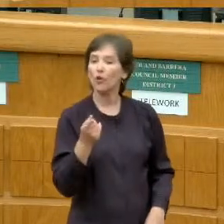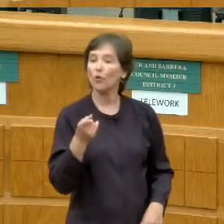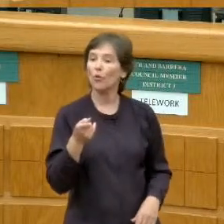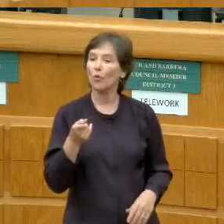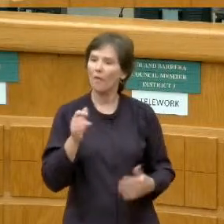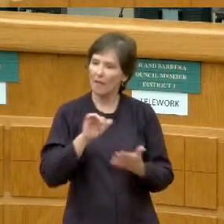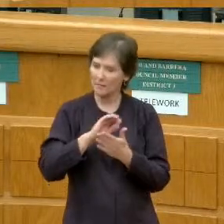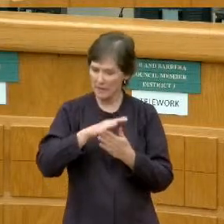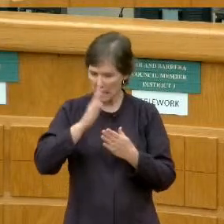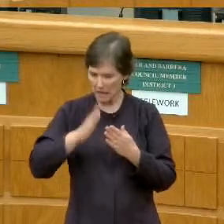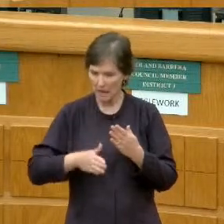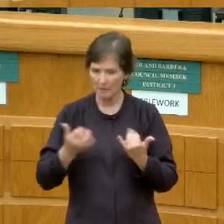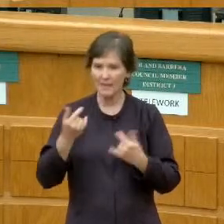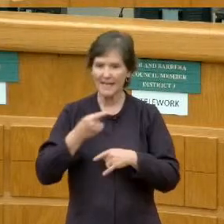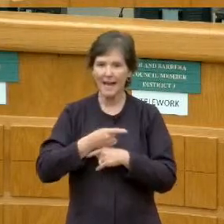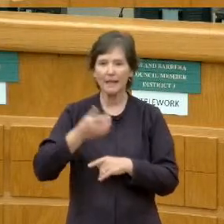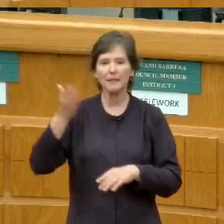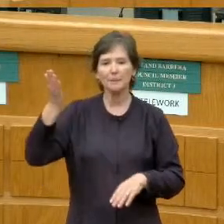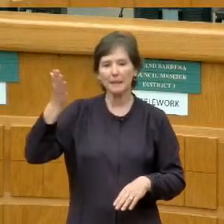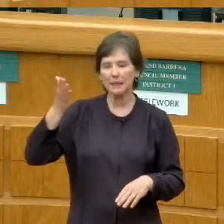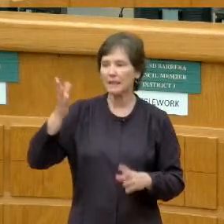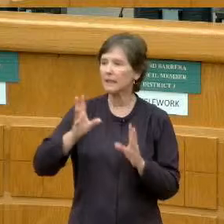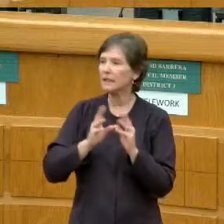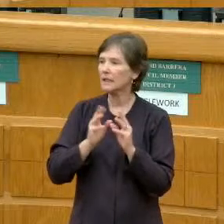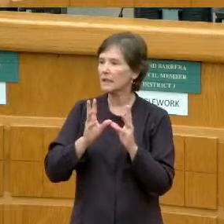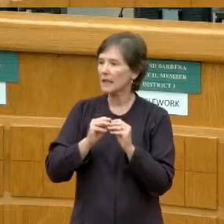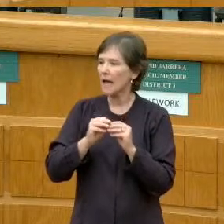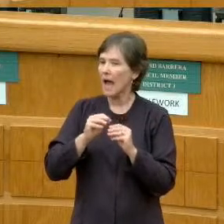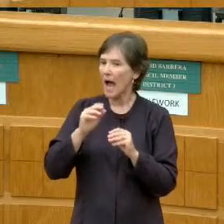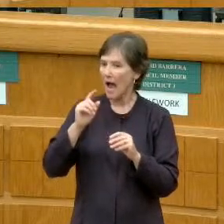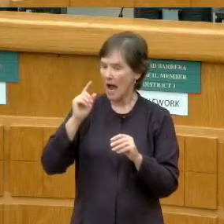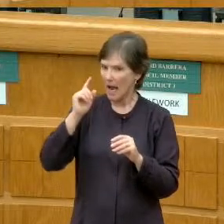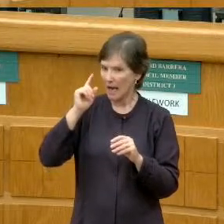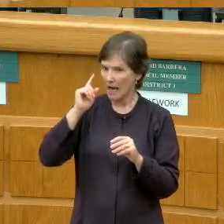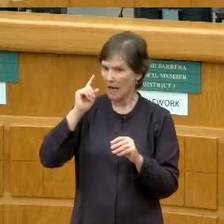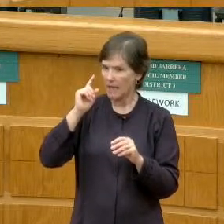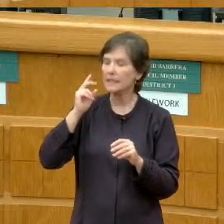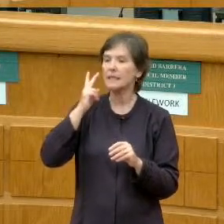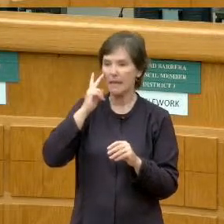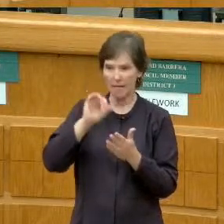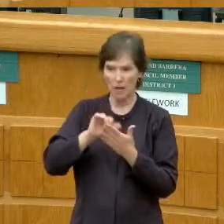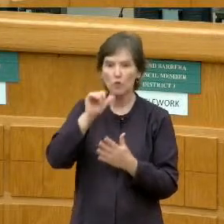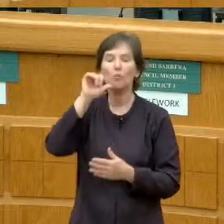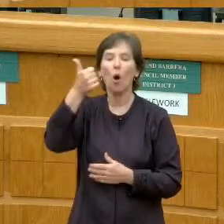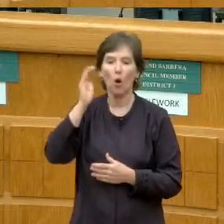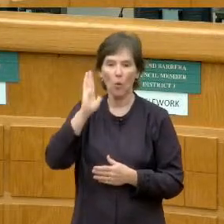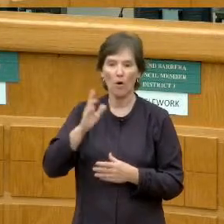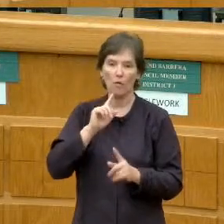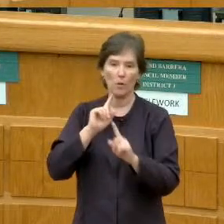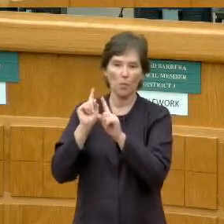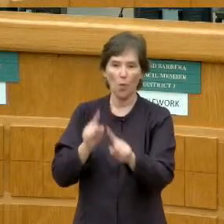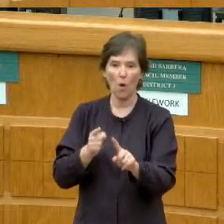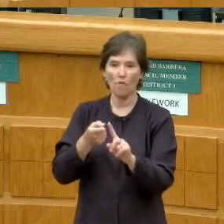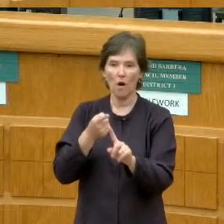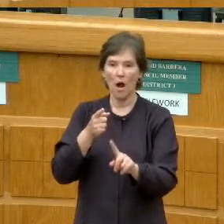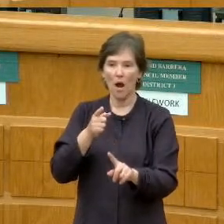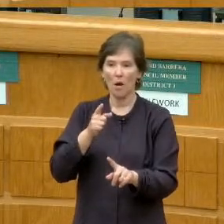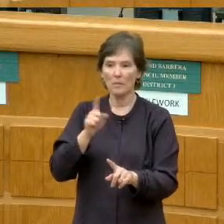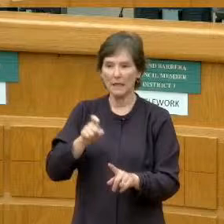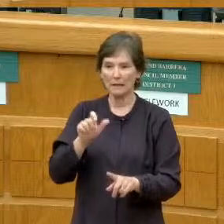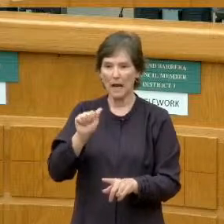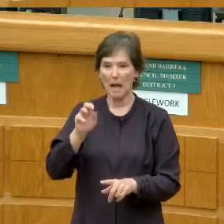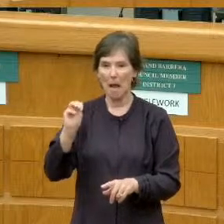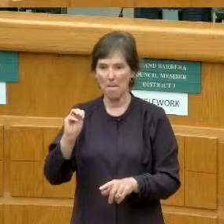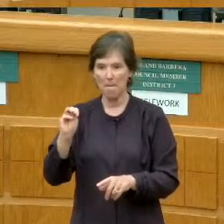Any other questions? All right, well, thank you. That concludes today's briefing, and I guess tomorrow we have the